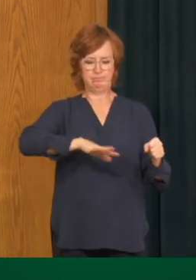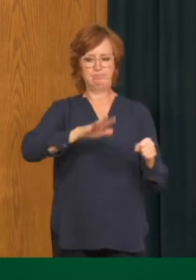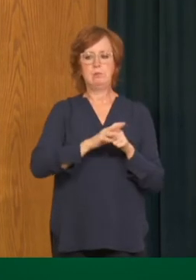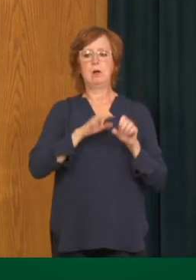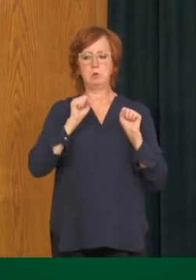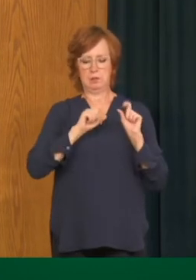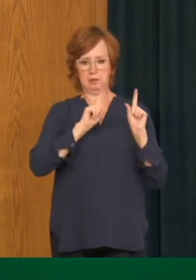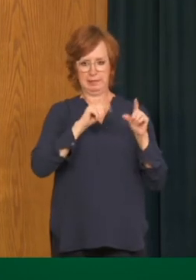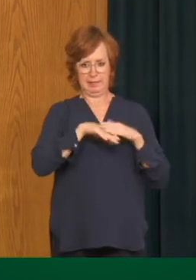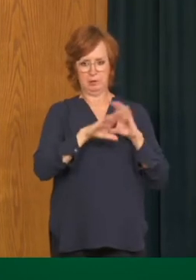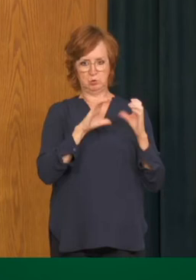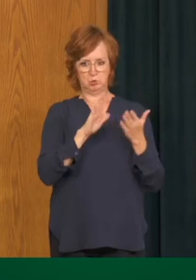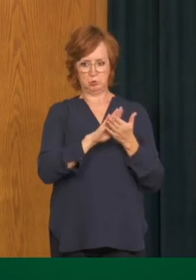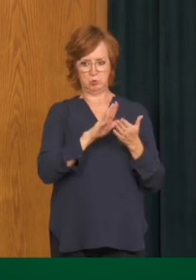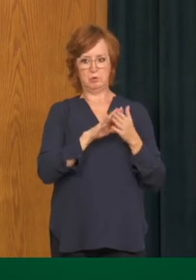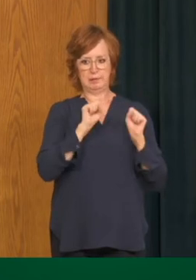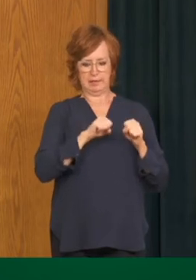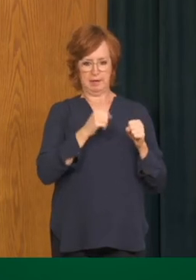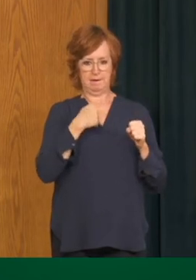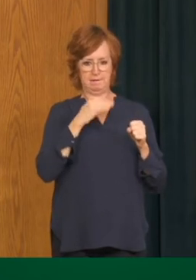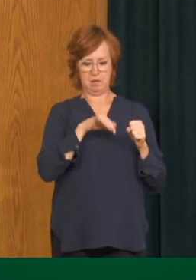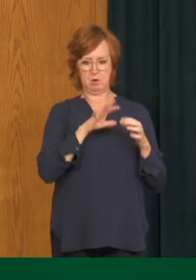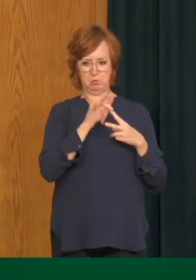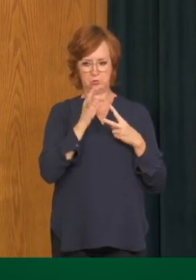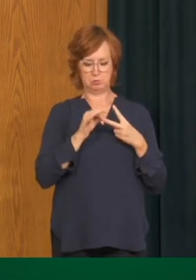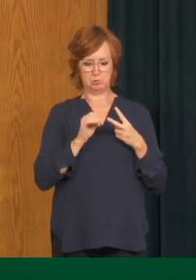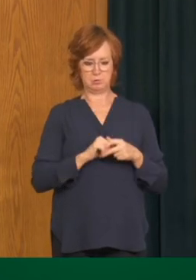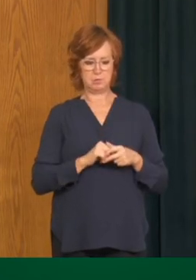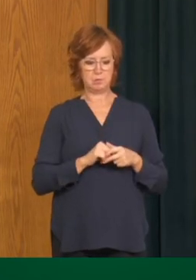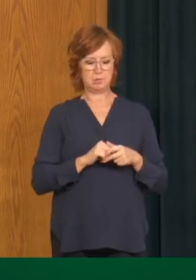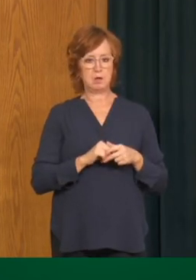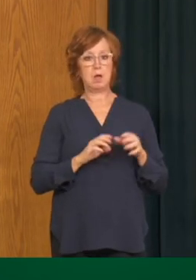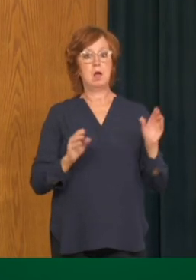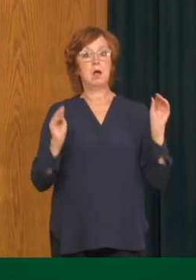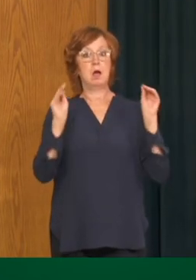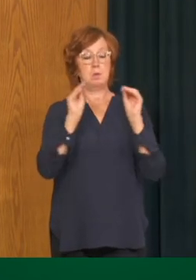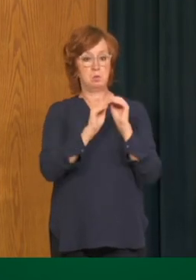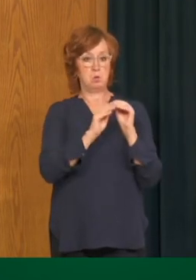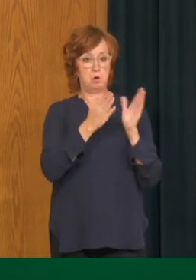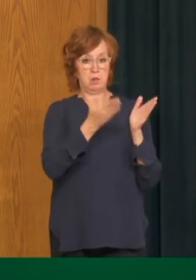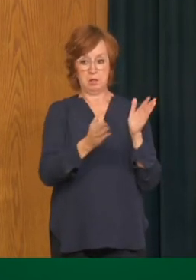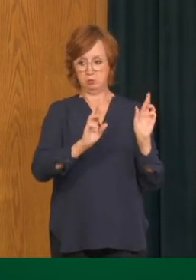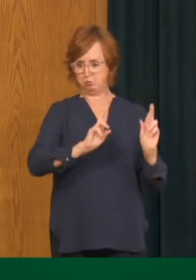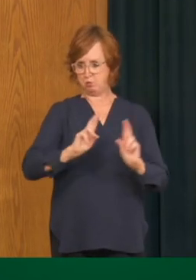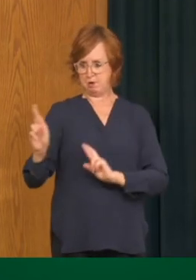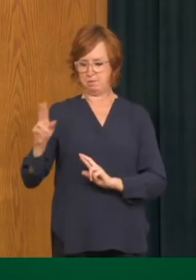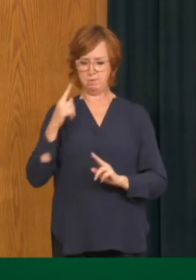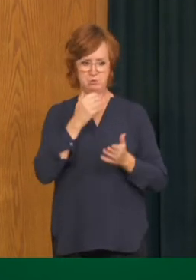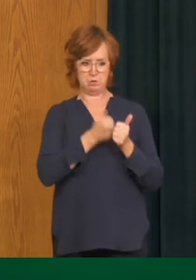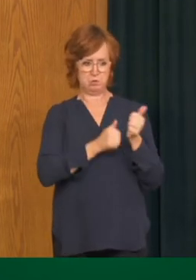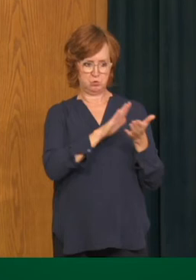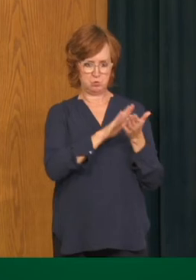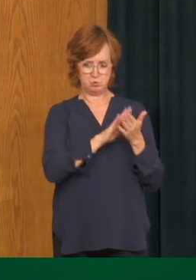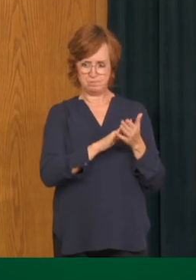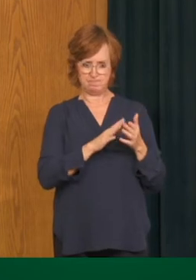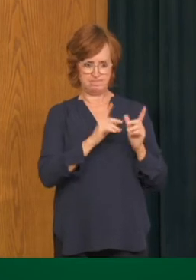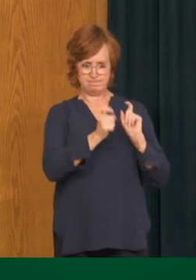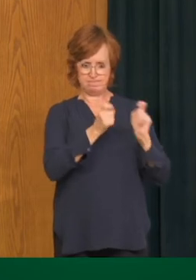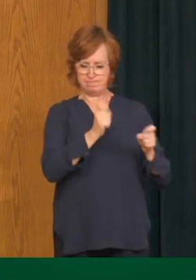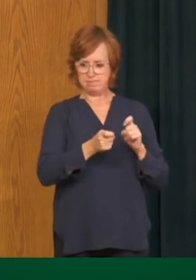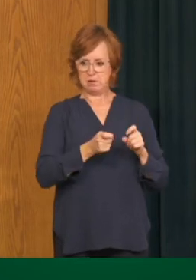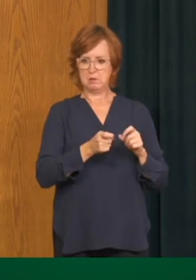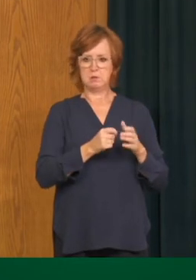schools, the resources that we are putting forward to add to the resources that are already available, that the schools